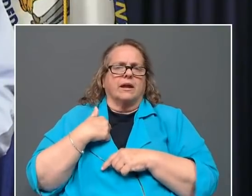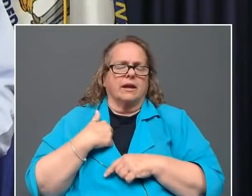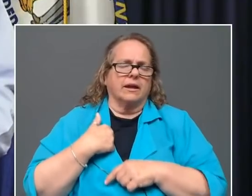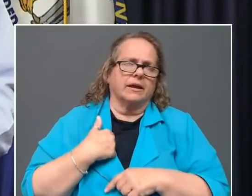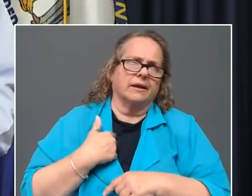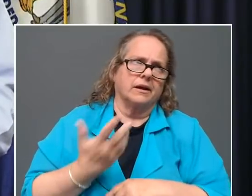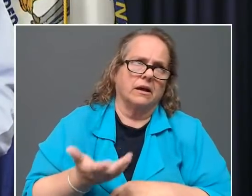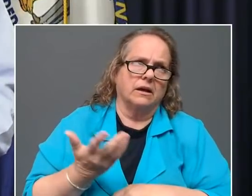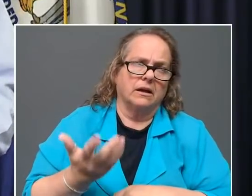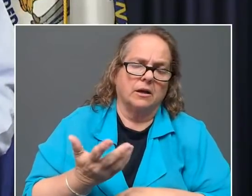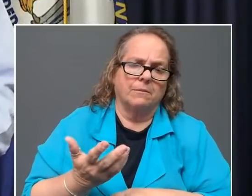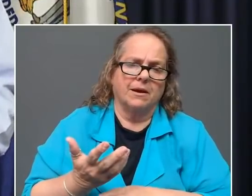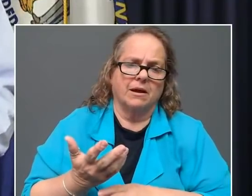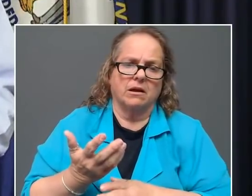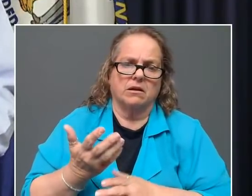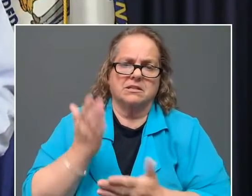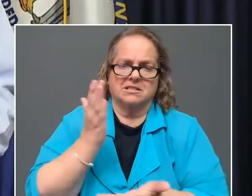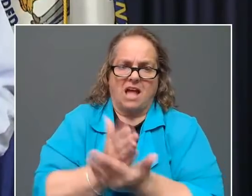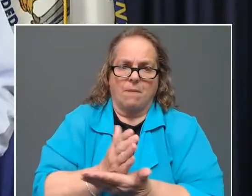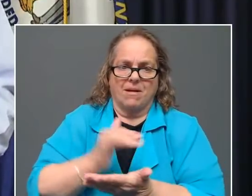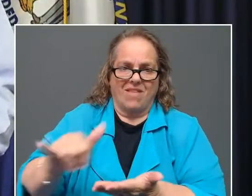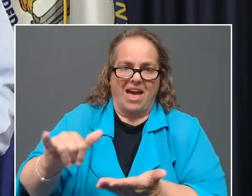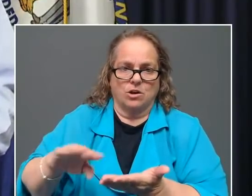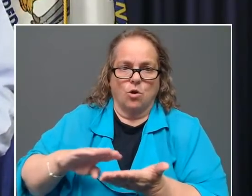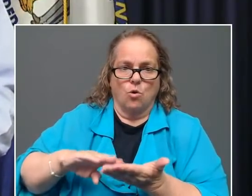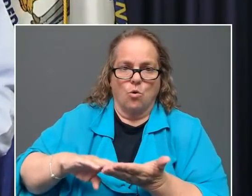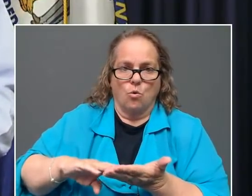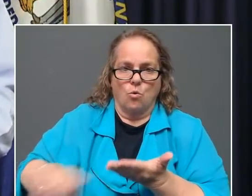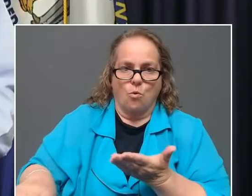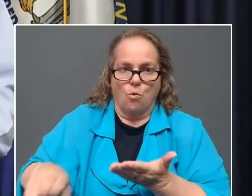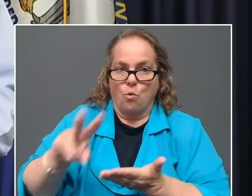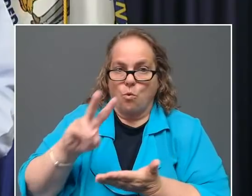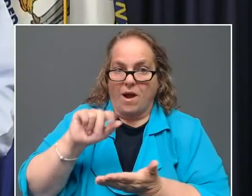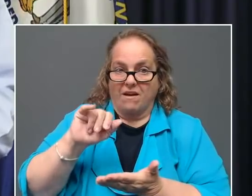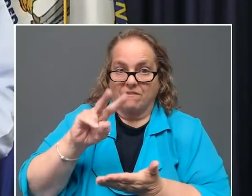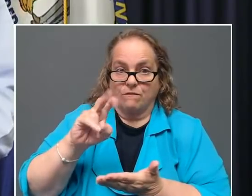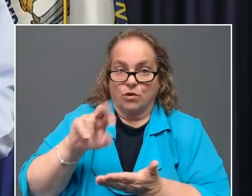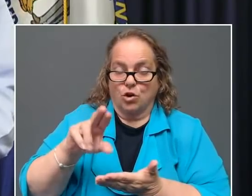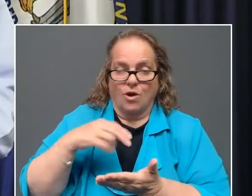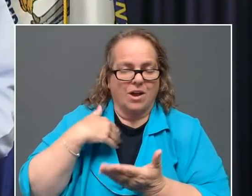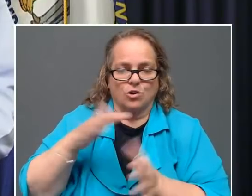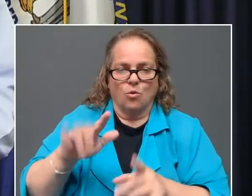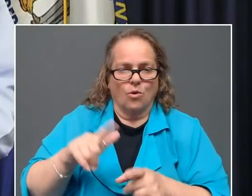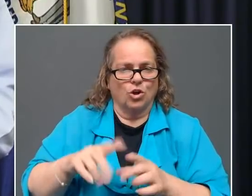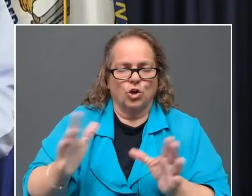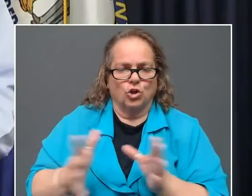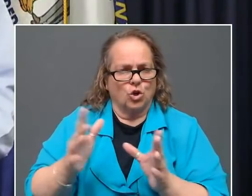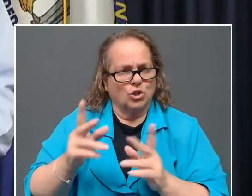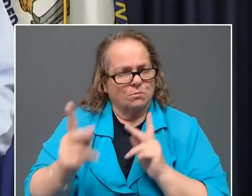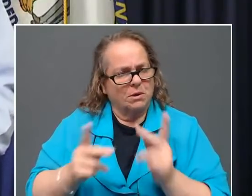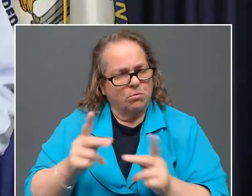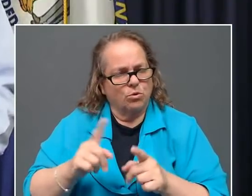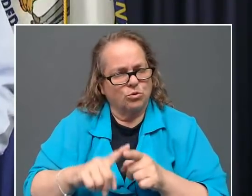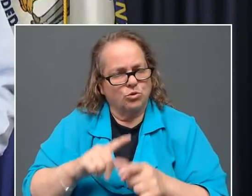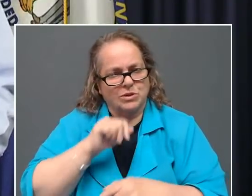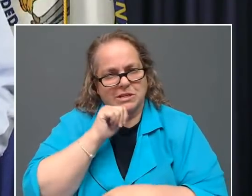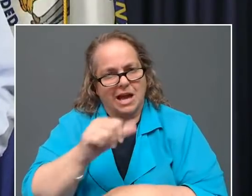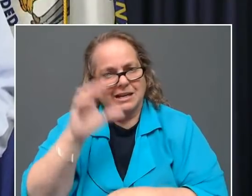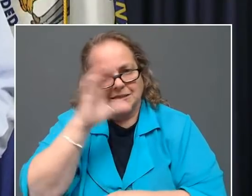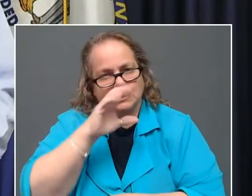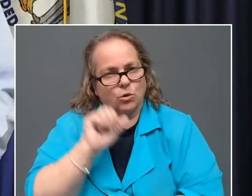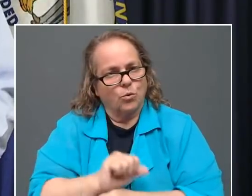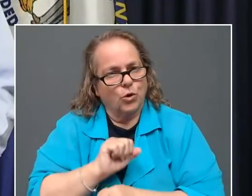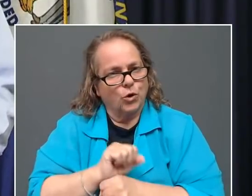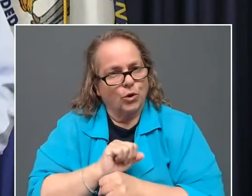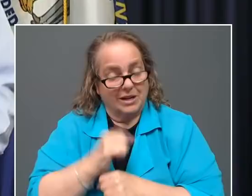get rid of that waiver? And aren't we incentivizing people not to seek work now that jobs are